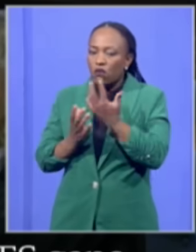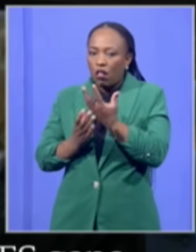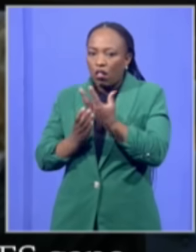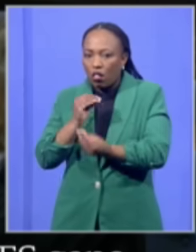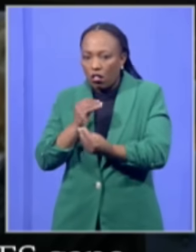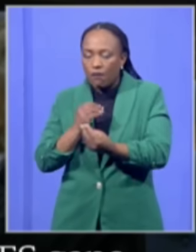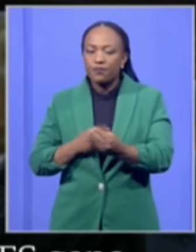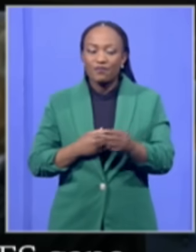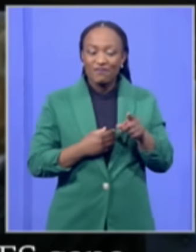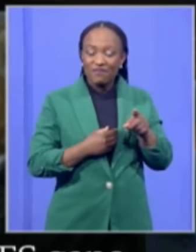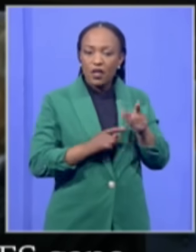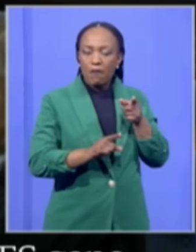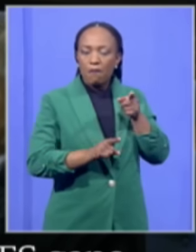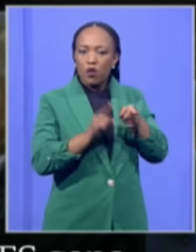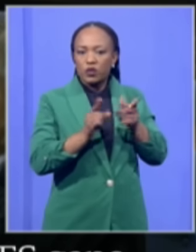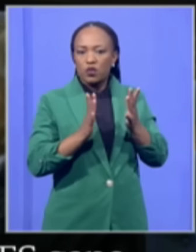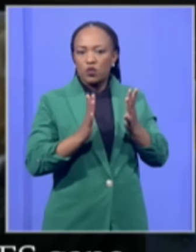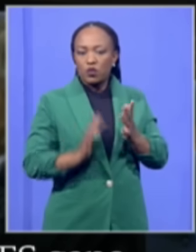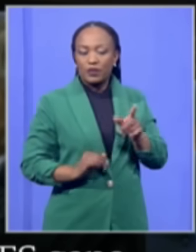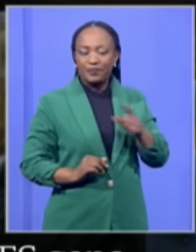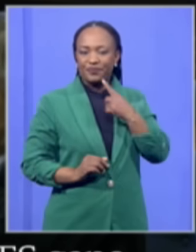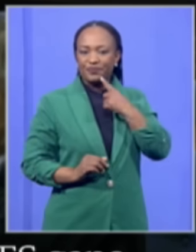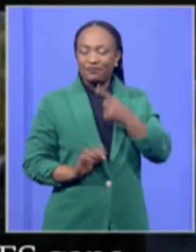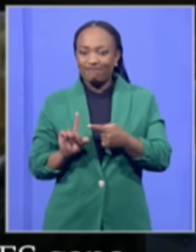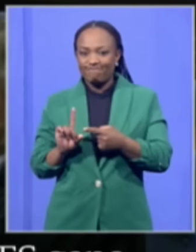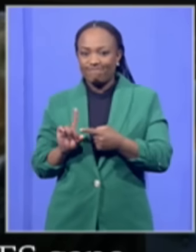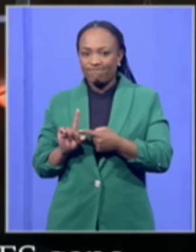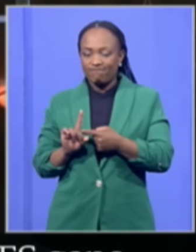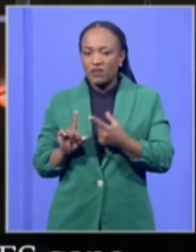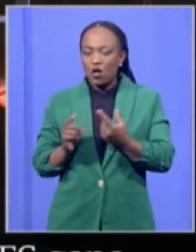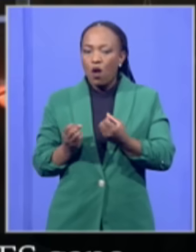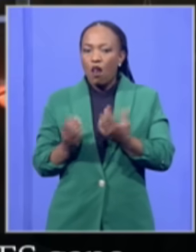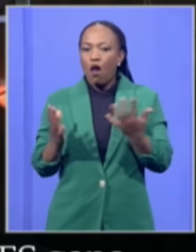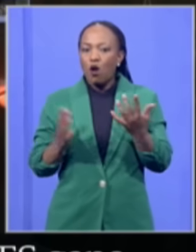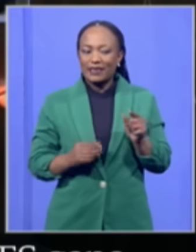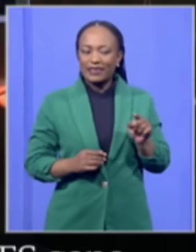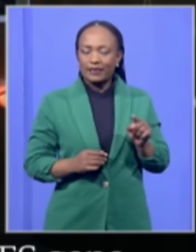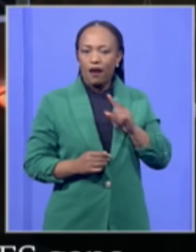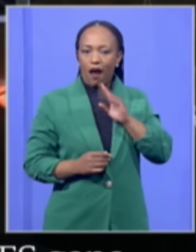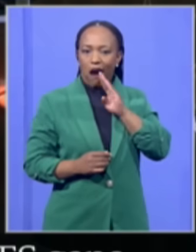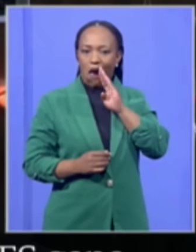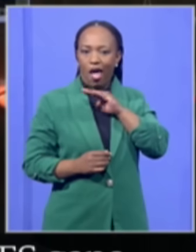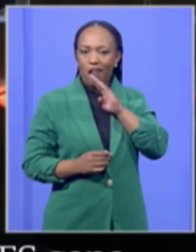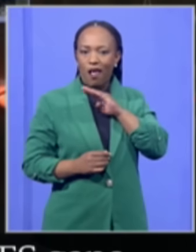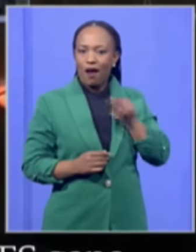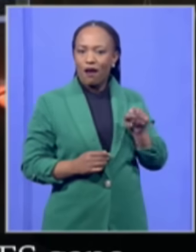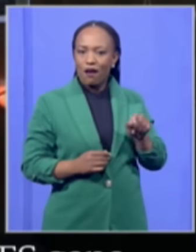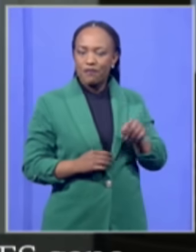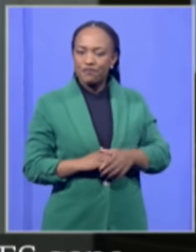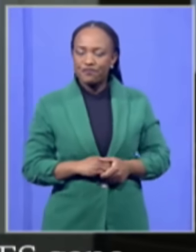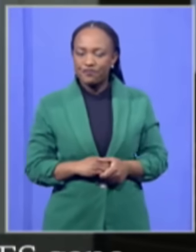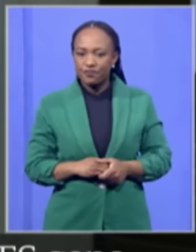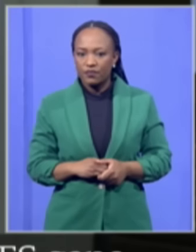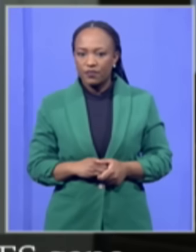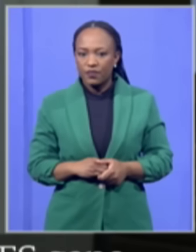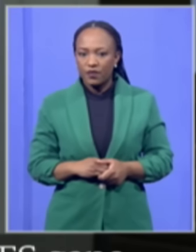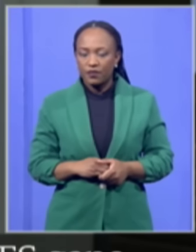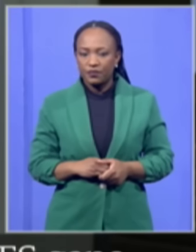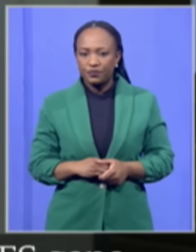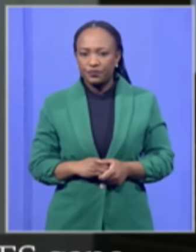Motšhotšhisi nyeweng ena o hlalositse ha bopaki ba Zwakala bo ne bo tletse ka leshano nakong ya ho tekwa ha bopaki. The evidence used by the